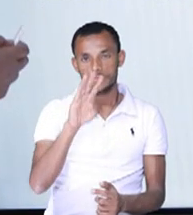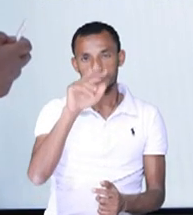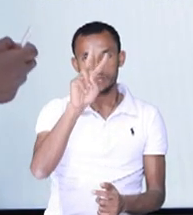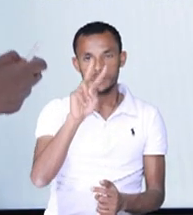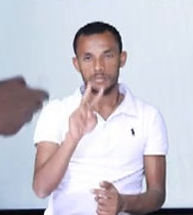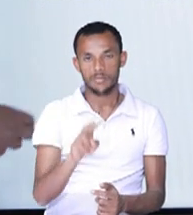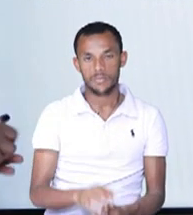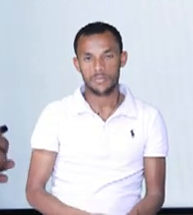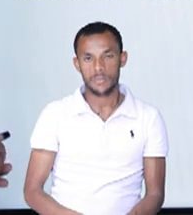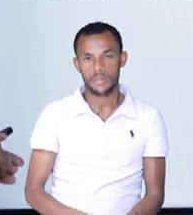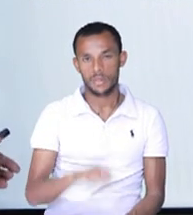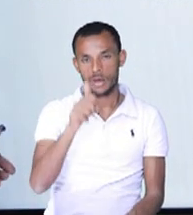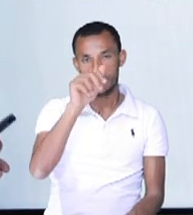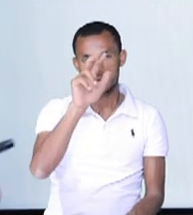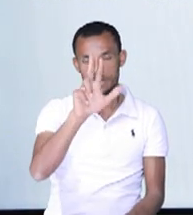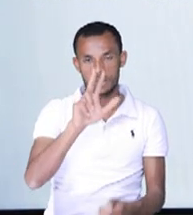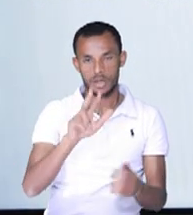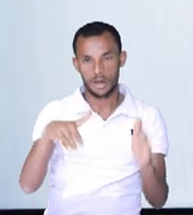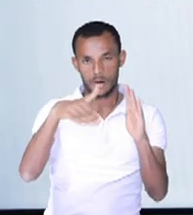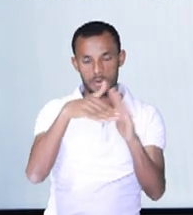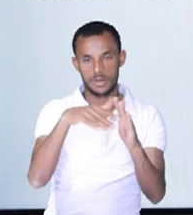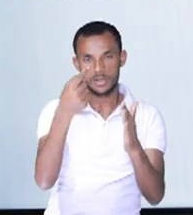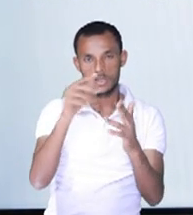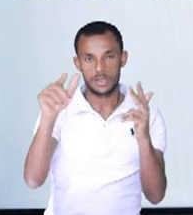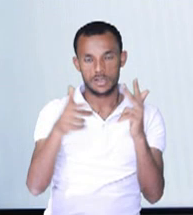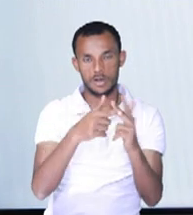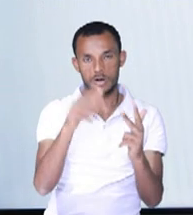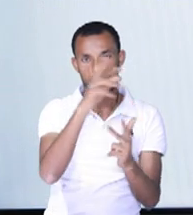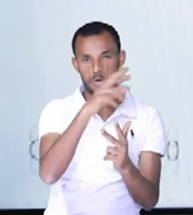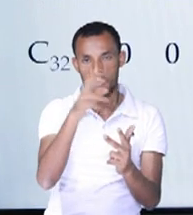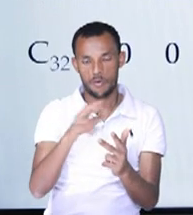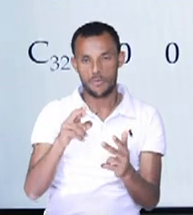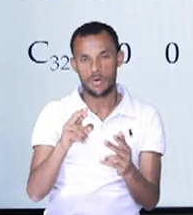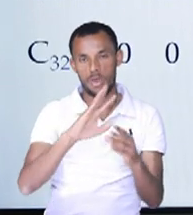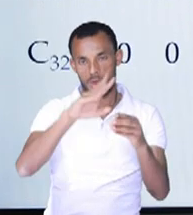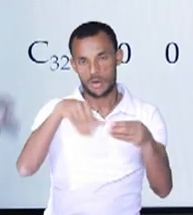is A3? A3 represent the third row of the given matrix.